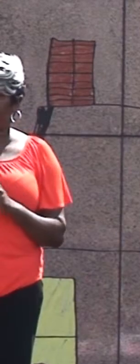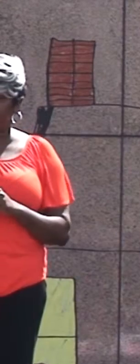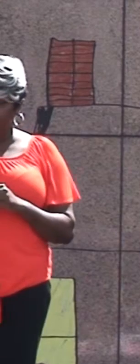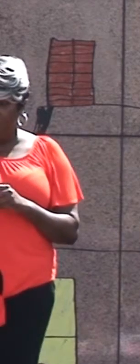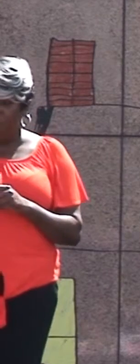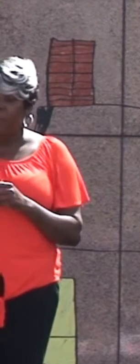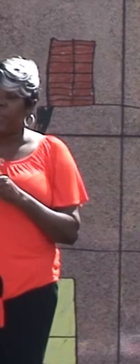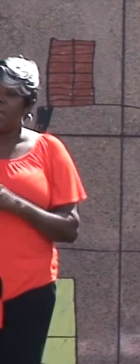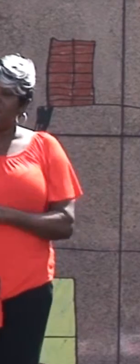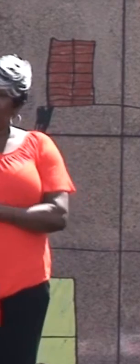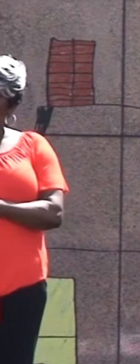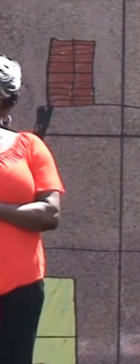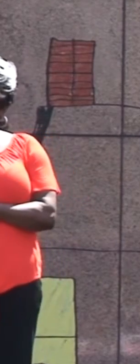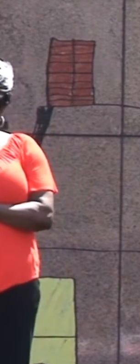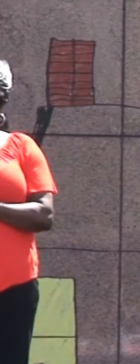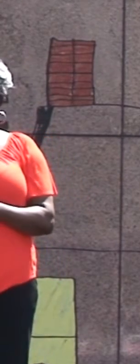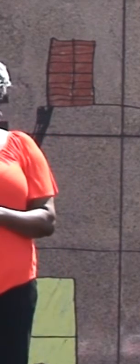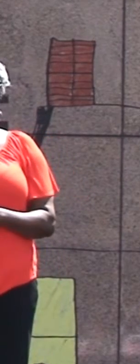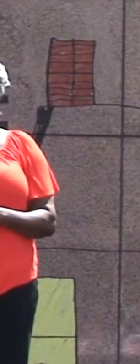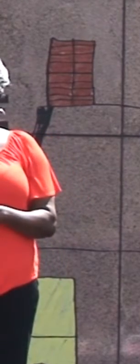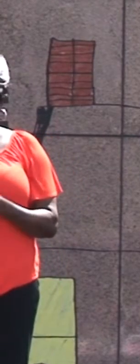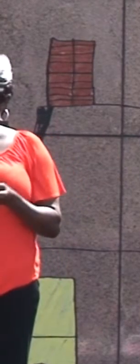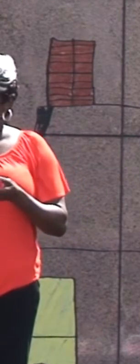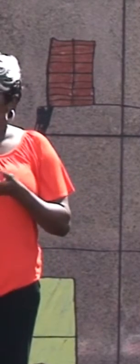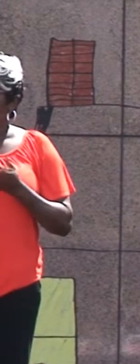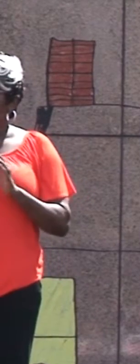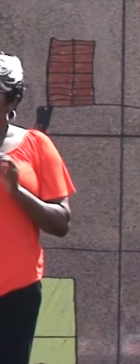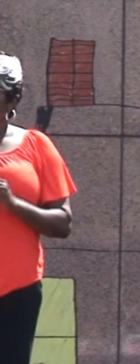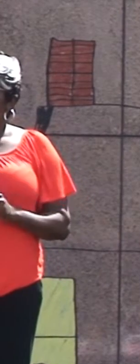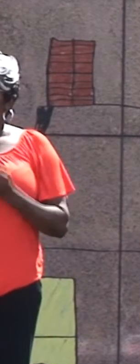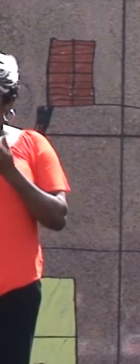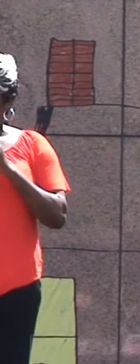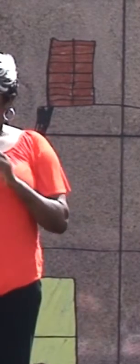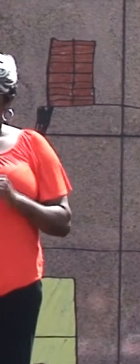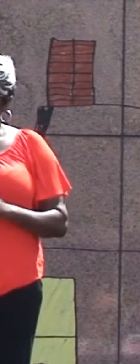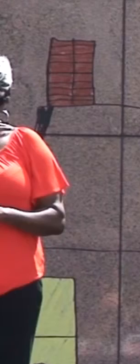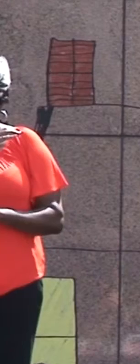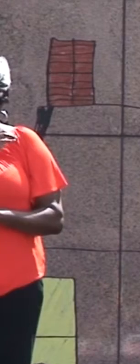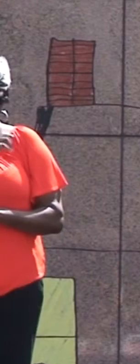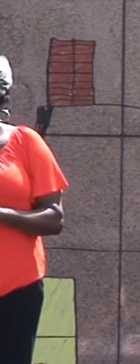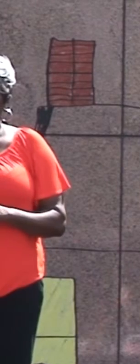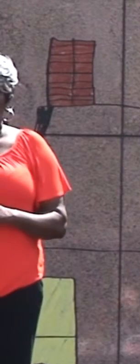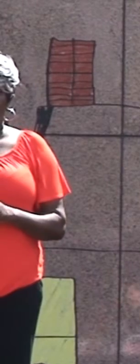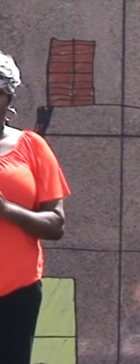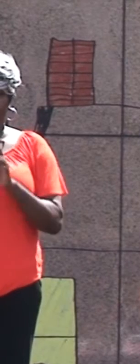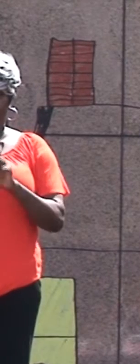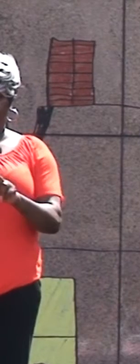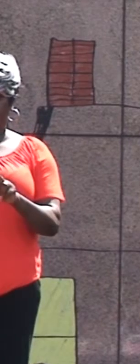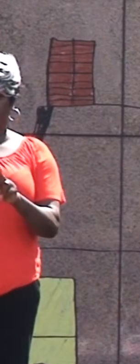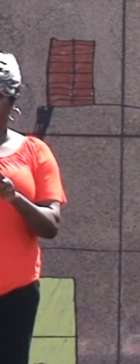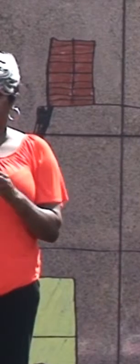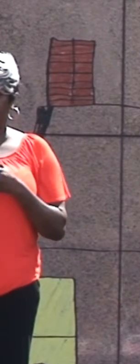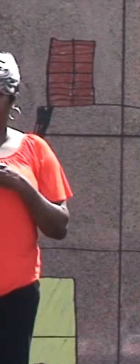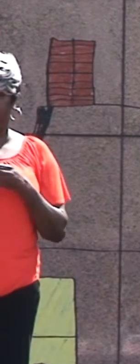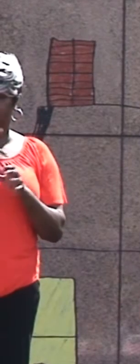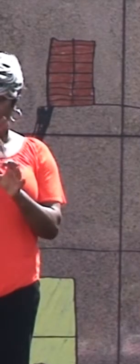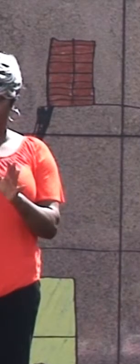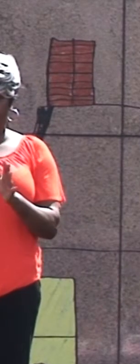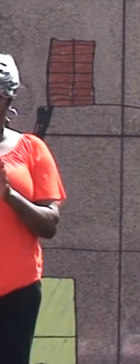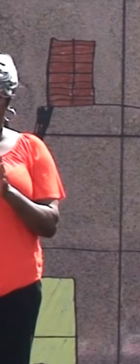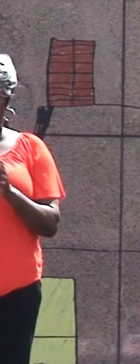Last year, I ran for town council, and I'm honored to be elected to serve the people of Chapel Hill.